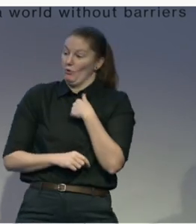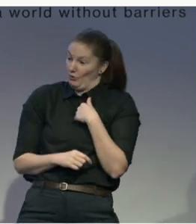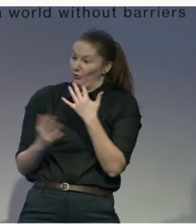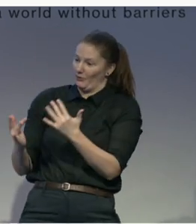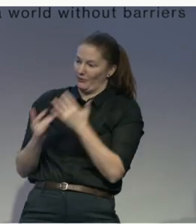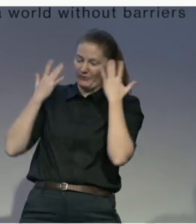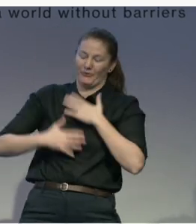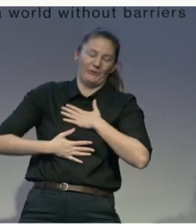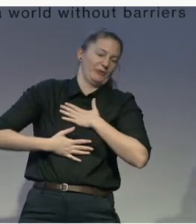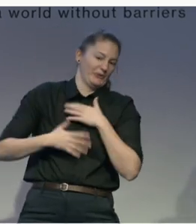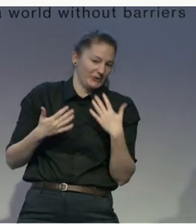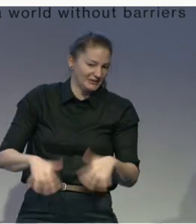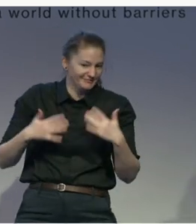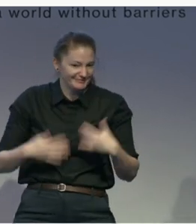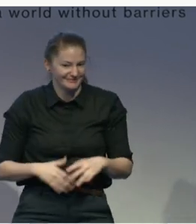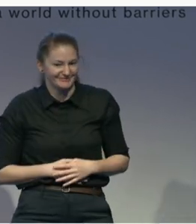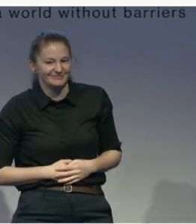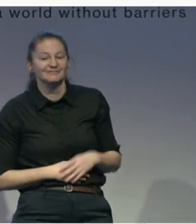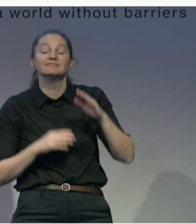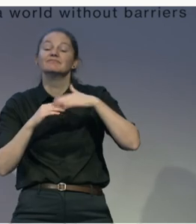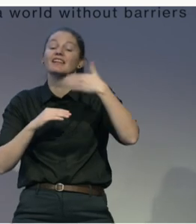Our next speaker will be Mr.